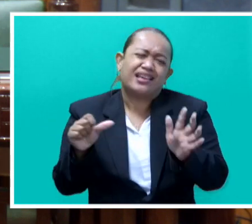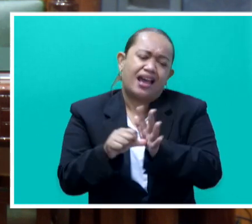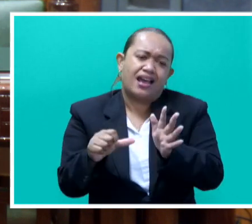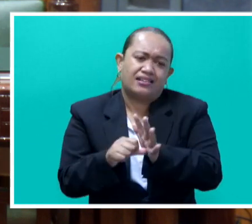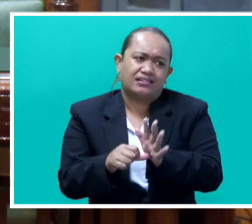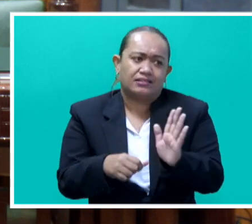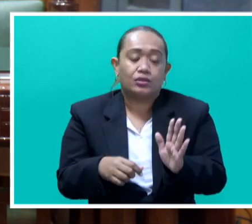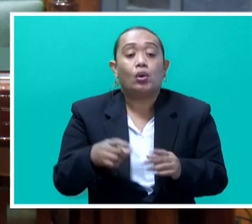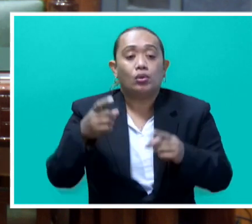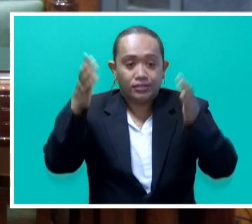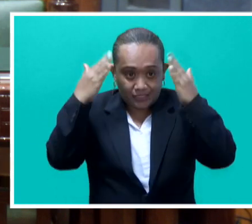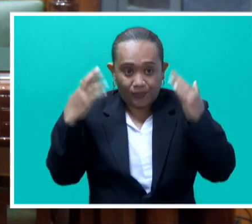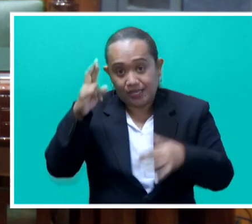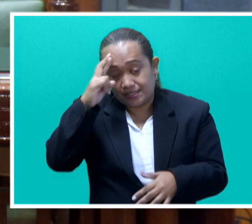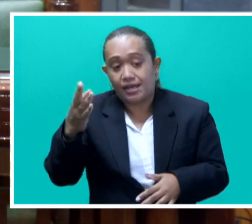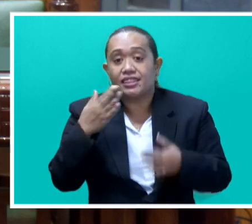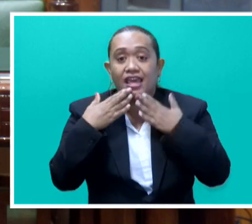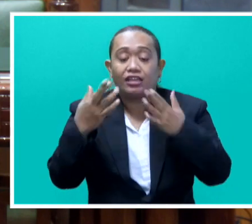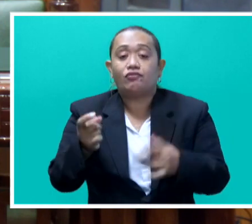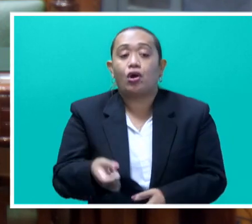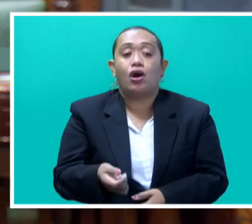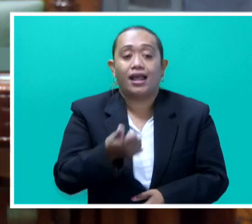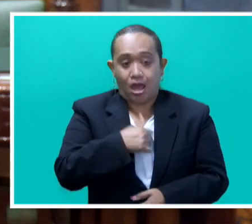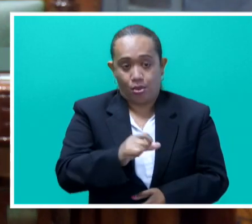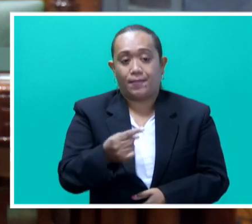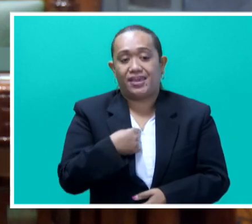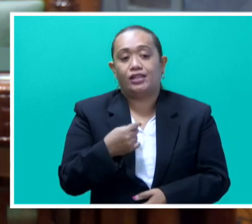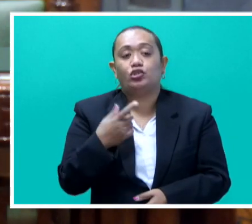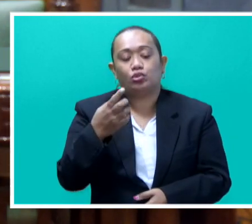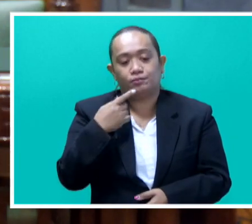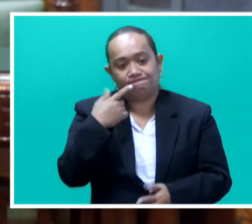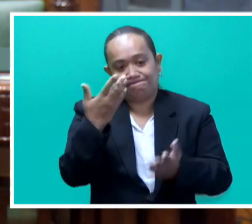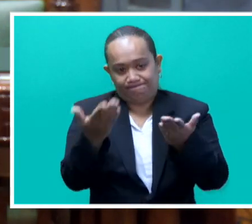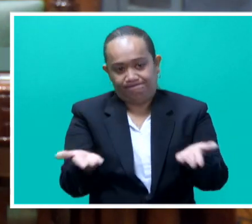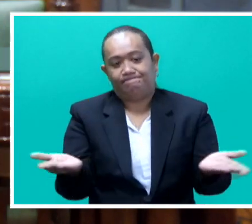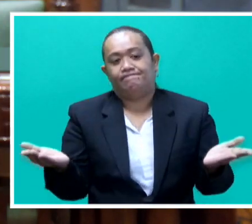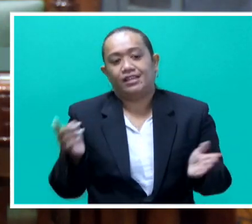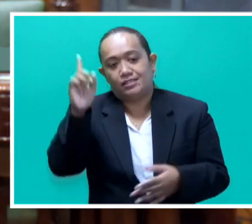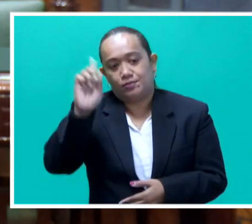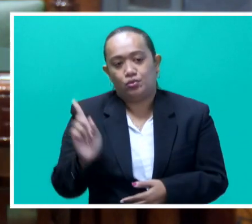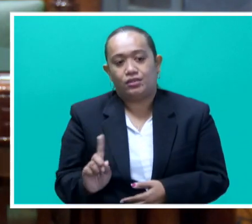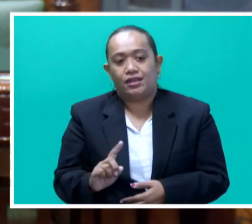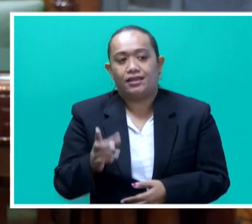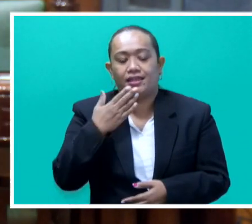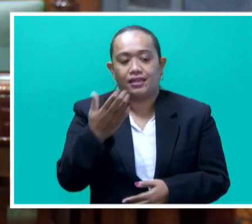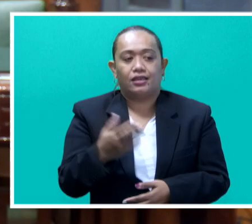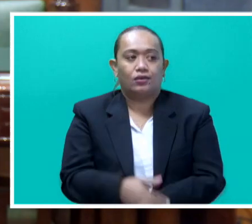sir, thank you for allowing me to brief the House on the progress of the town planning laws. Thank you,